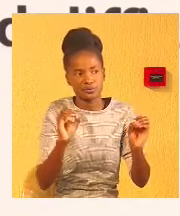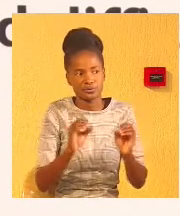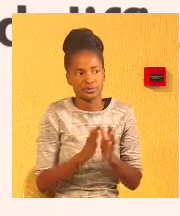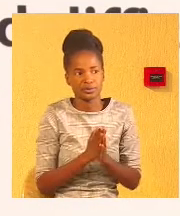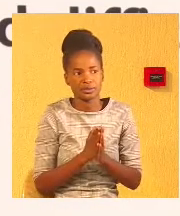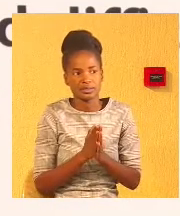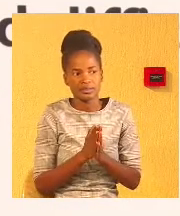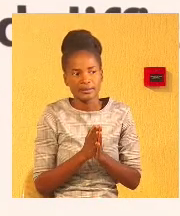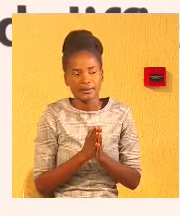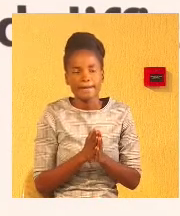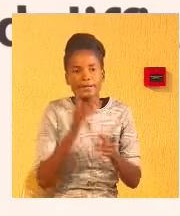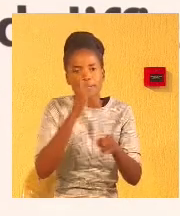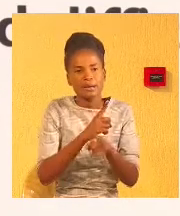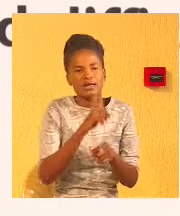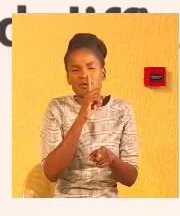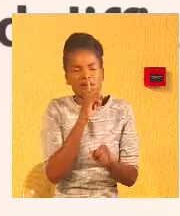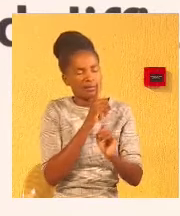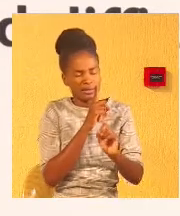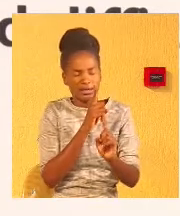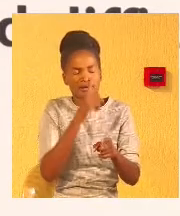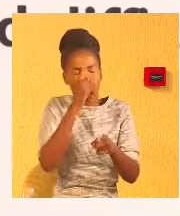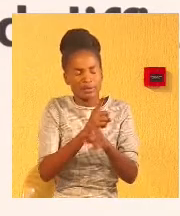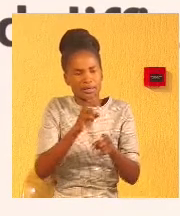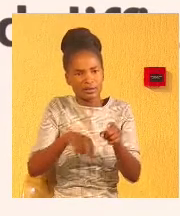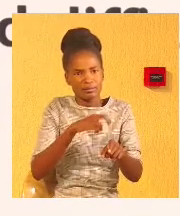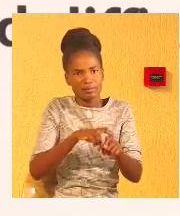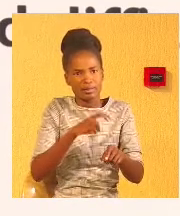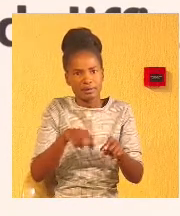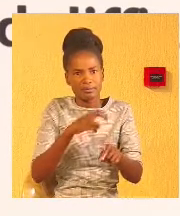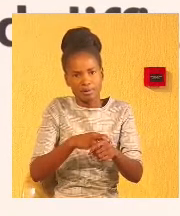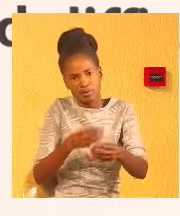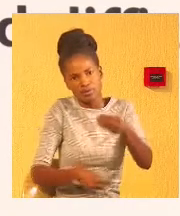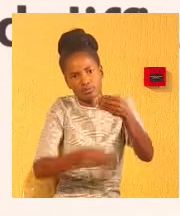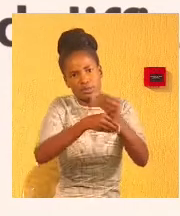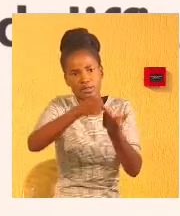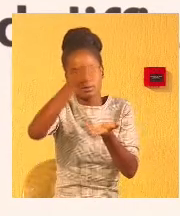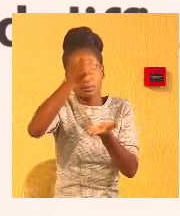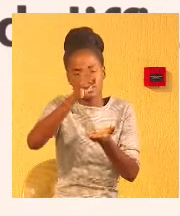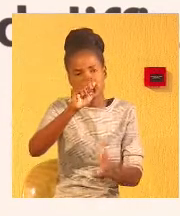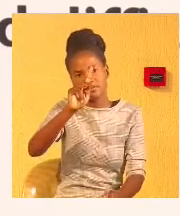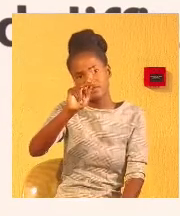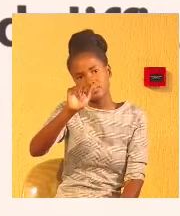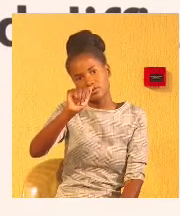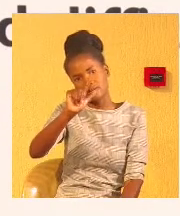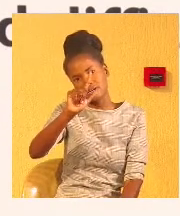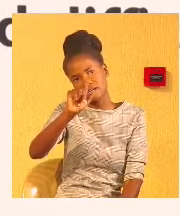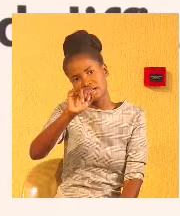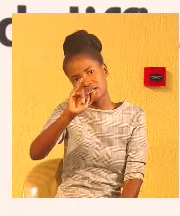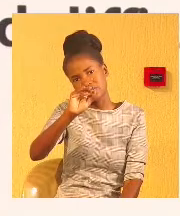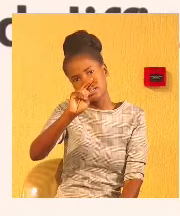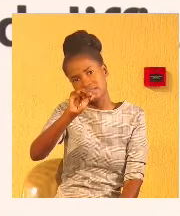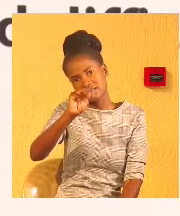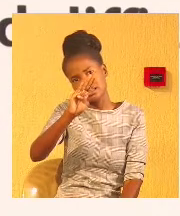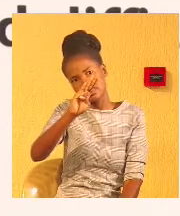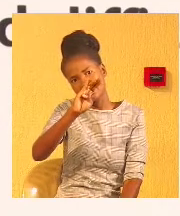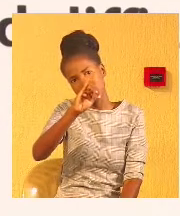have already taken measures. We ring-fenced the budget for Kalimbeza, and by last year already, October, we transferred